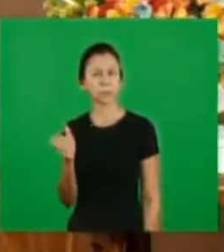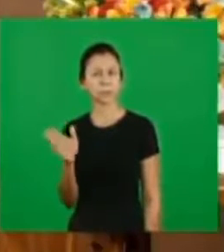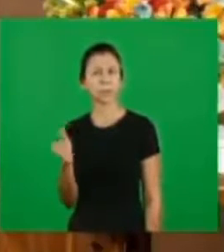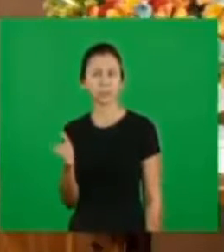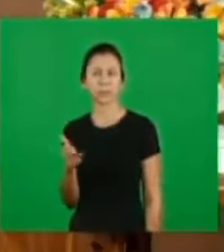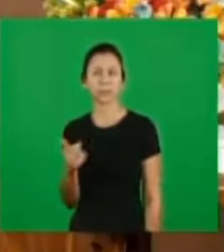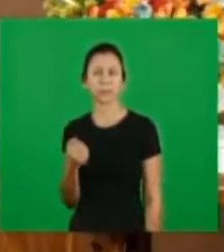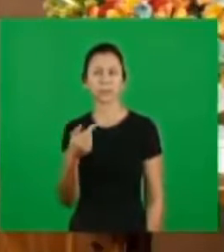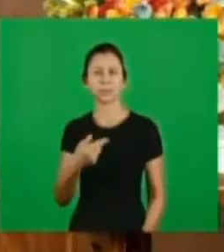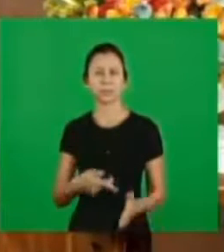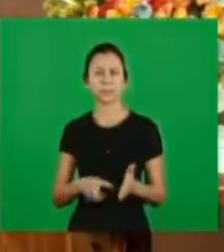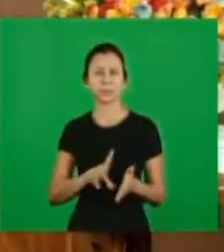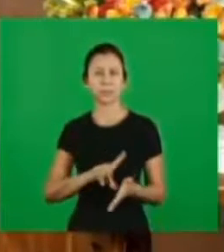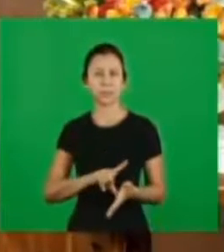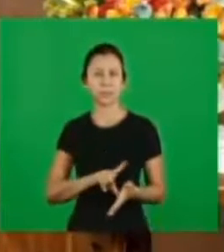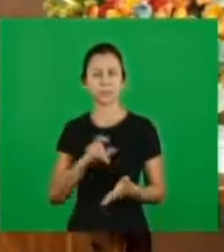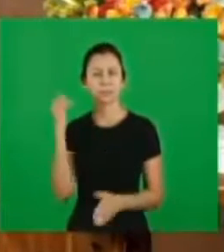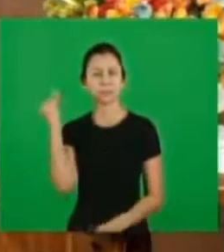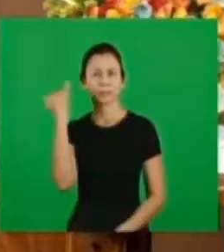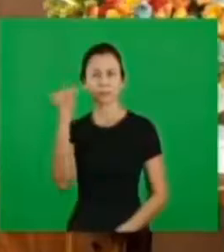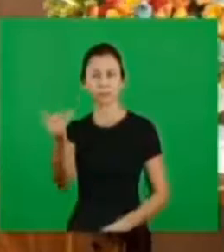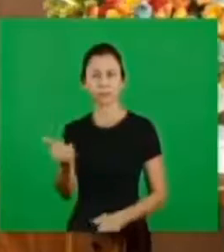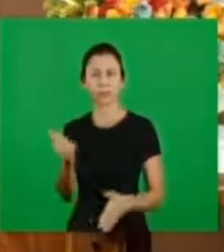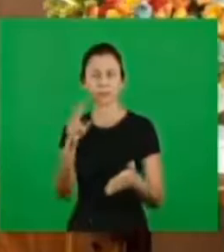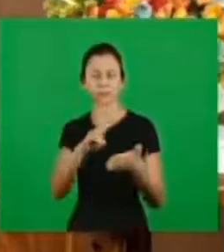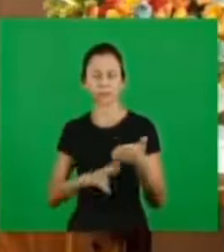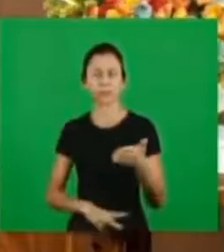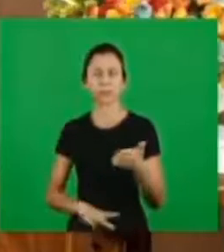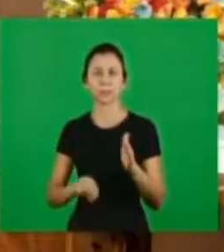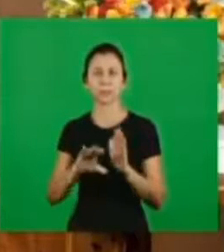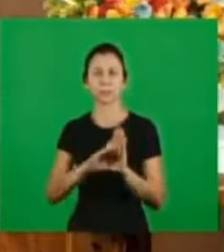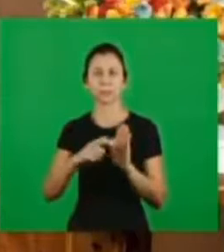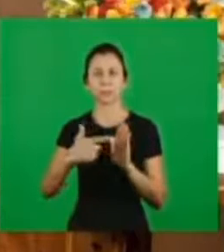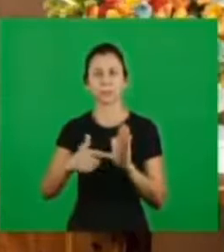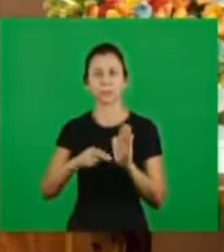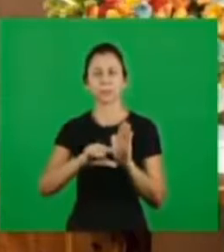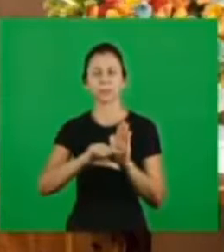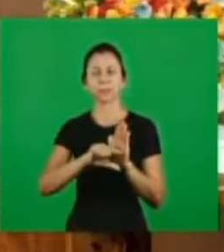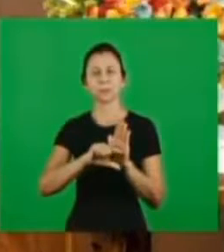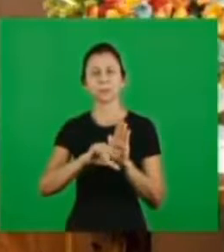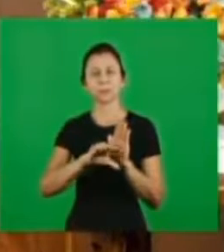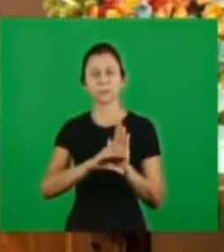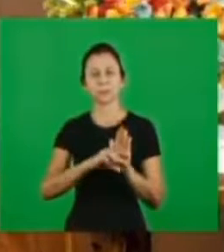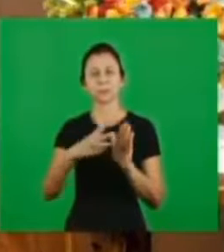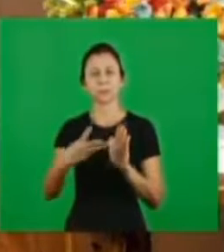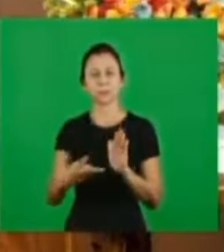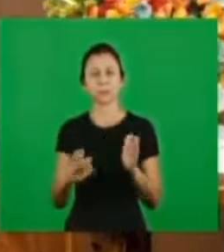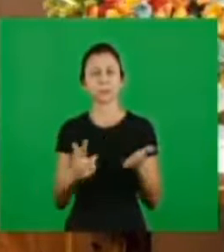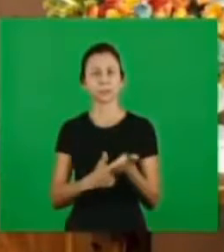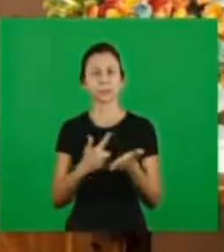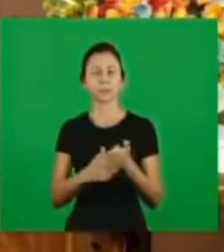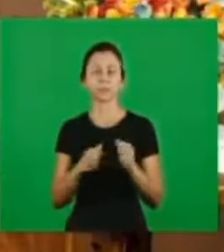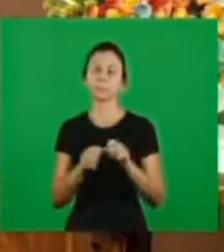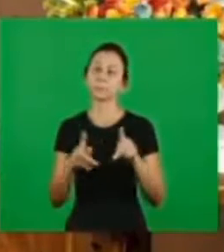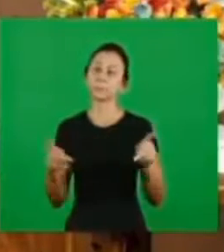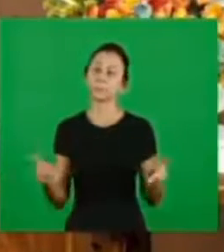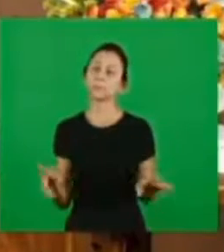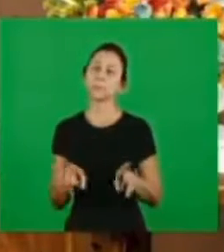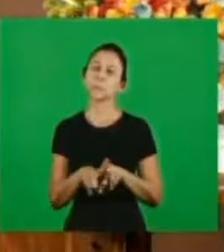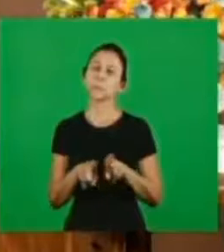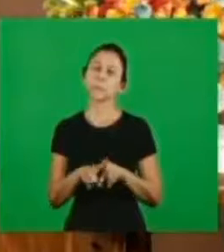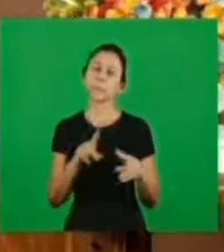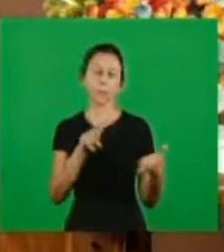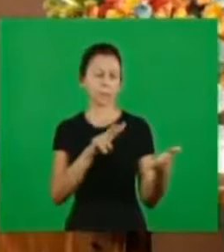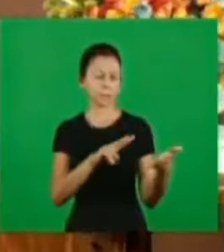the brethren have been got instructed to read the Word of the Lord in chapter 2 and chapter 3 of Revelations,